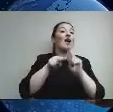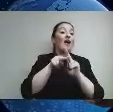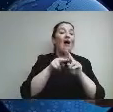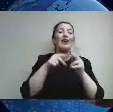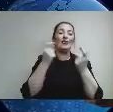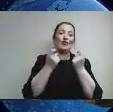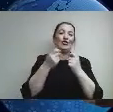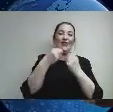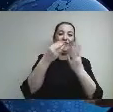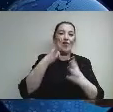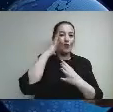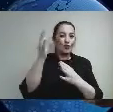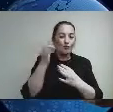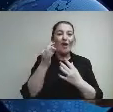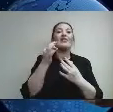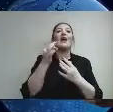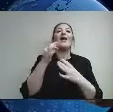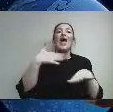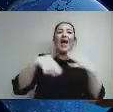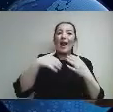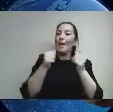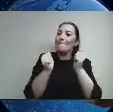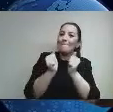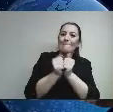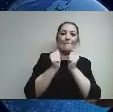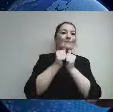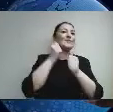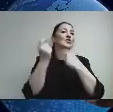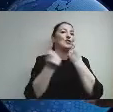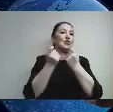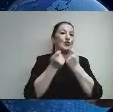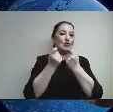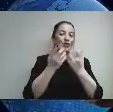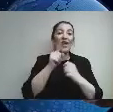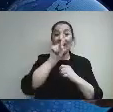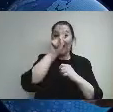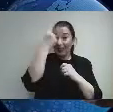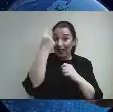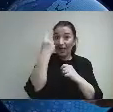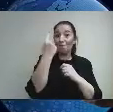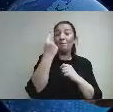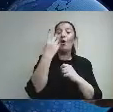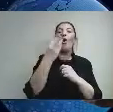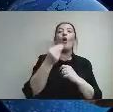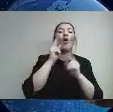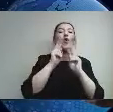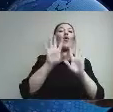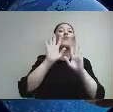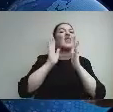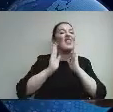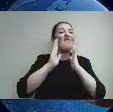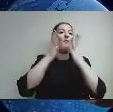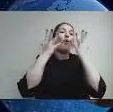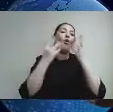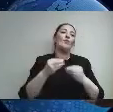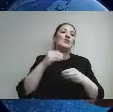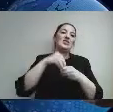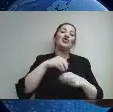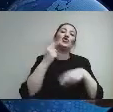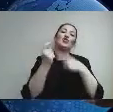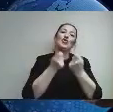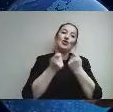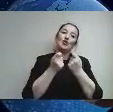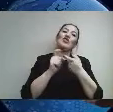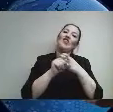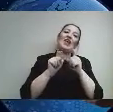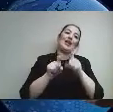disabled friends as well as the colleagues from the HR with our best to keep track of these developments. Thank you very